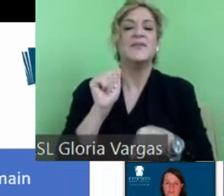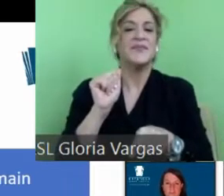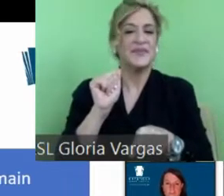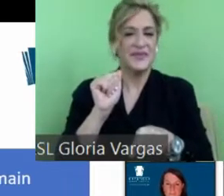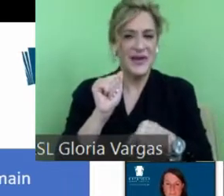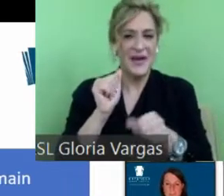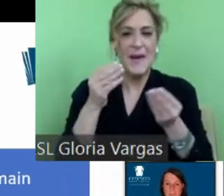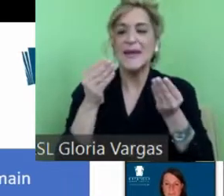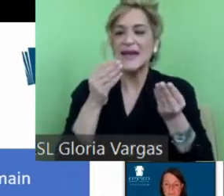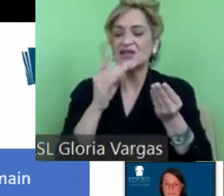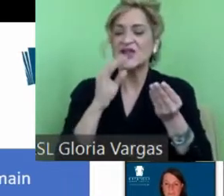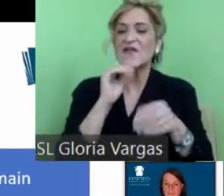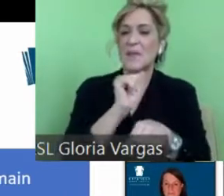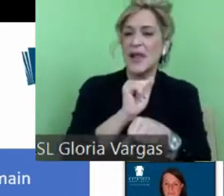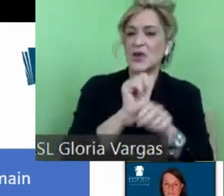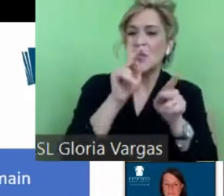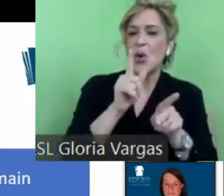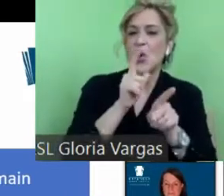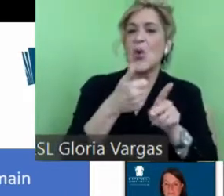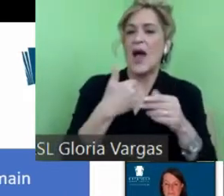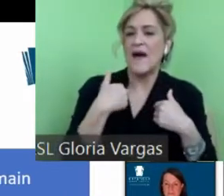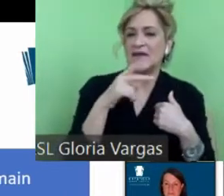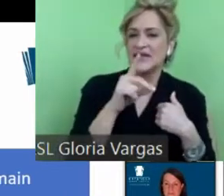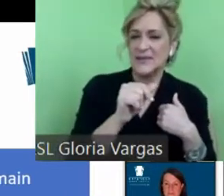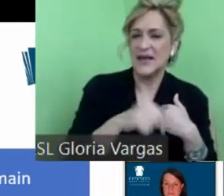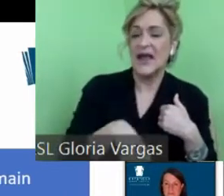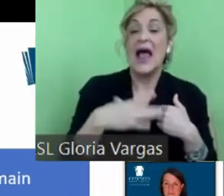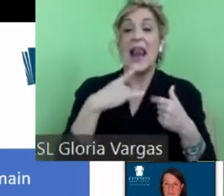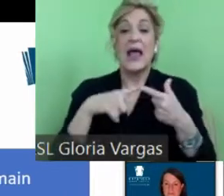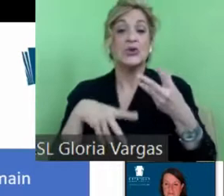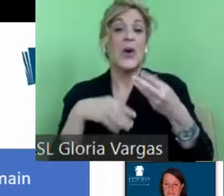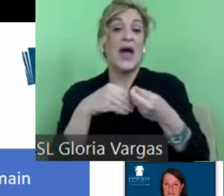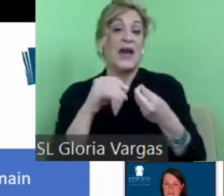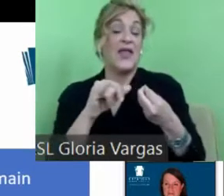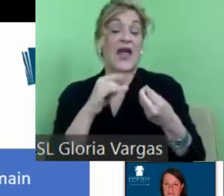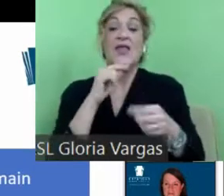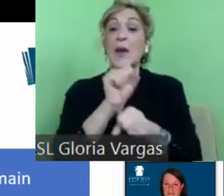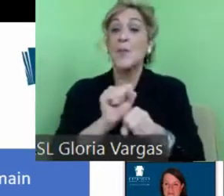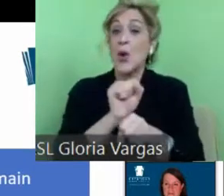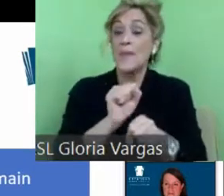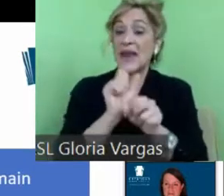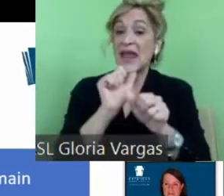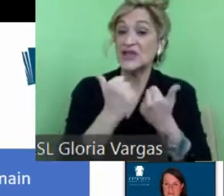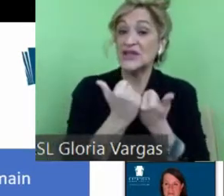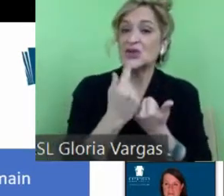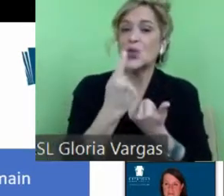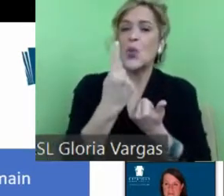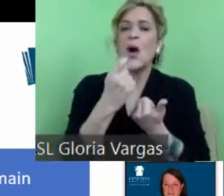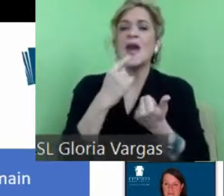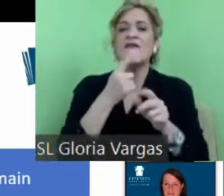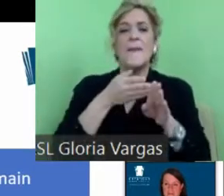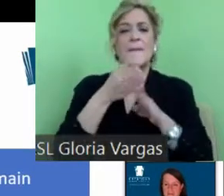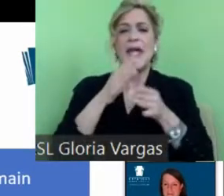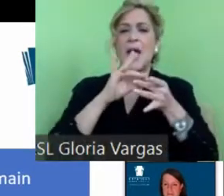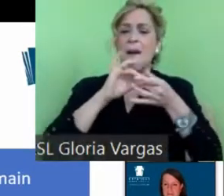mediation of employment of persons with disabilities. I would like to say here that the employment agency is one of main partner